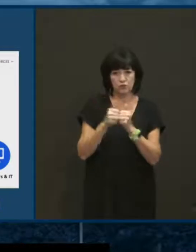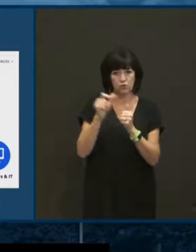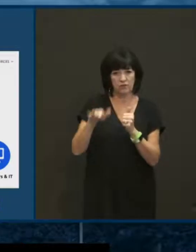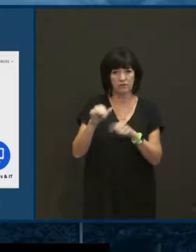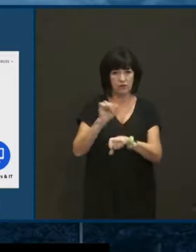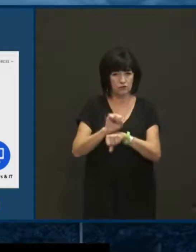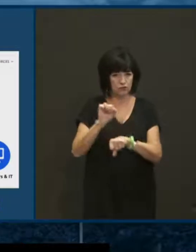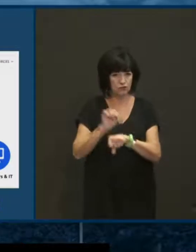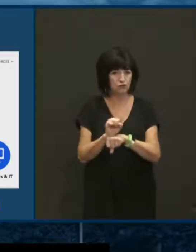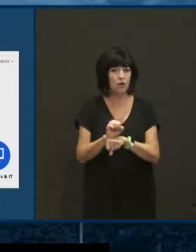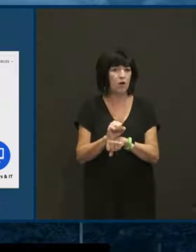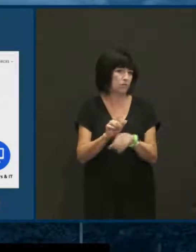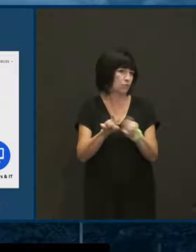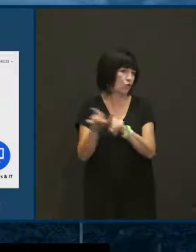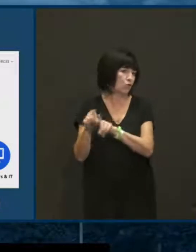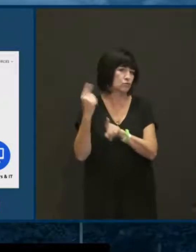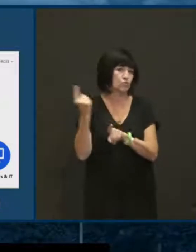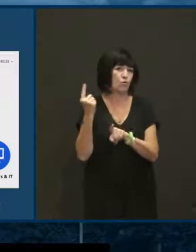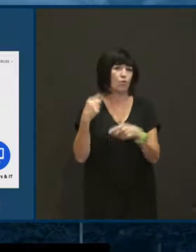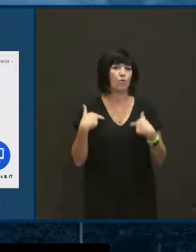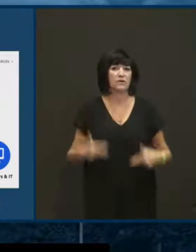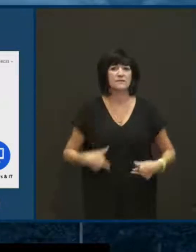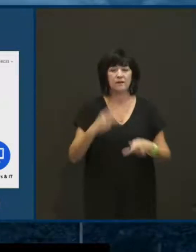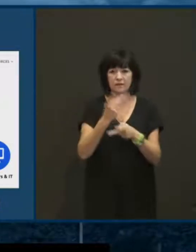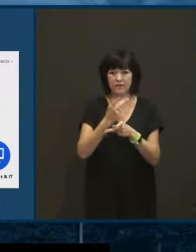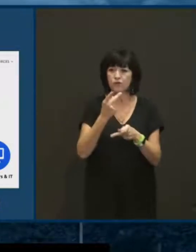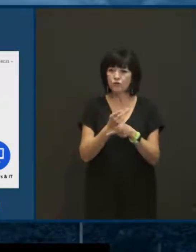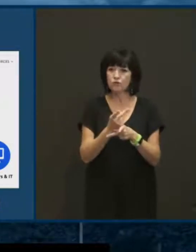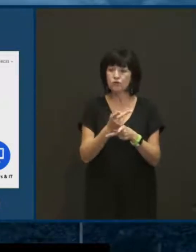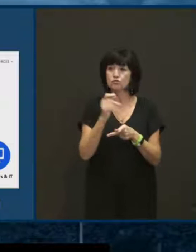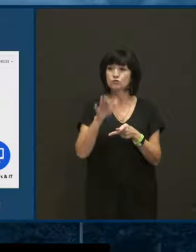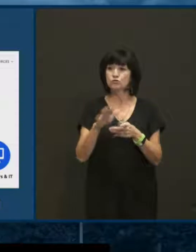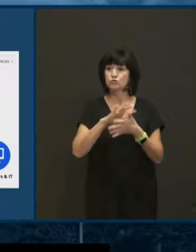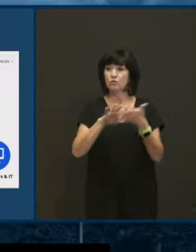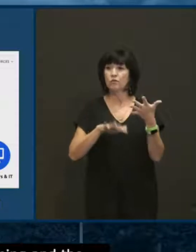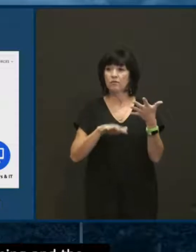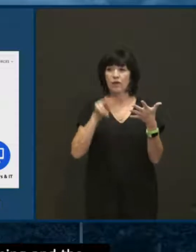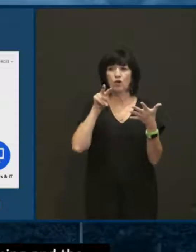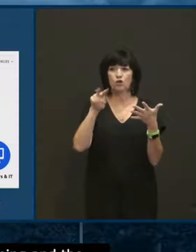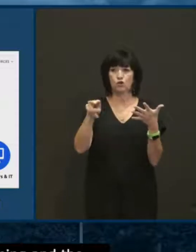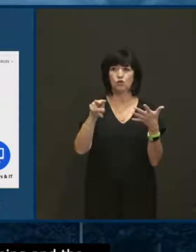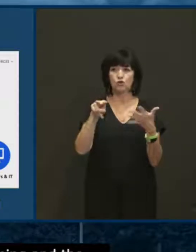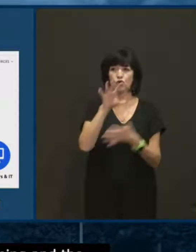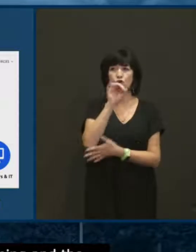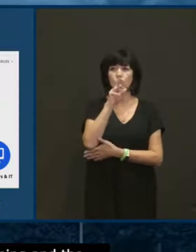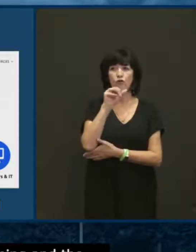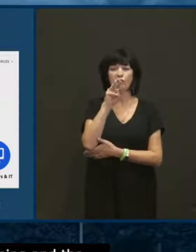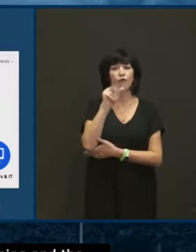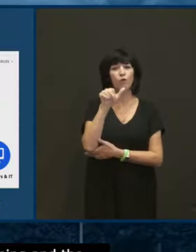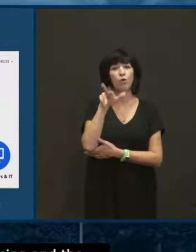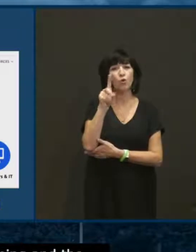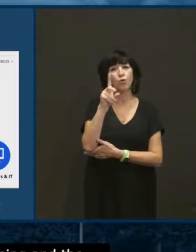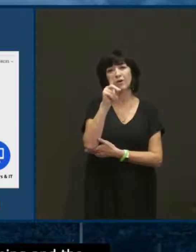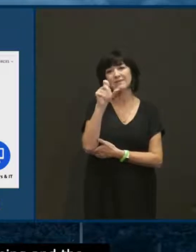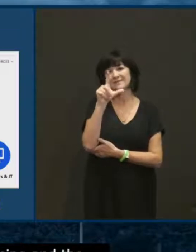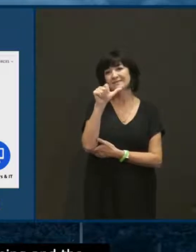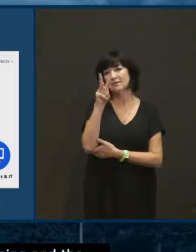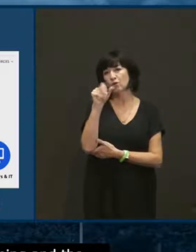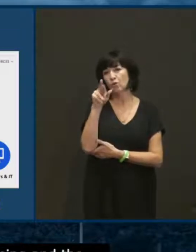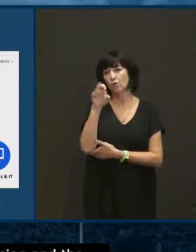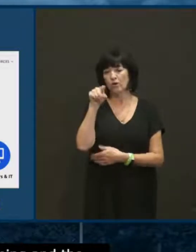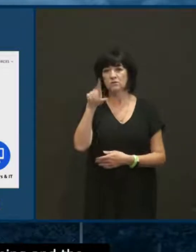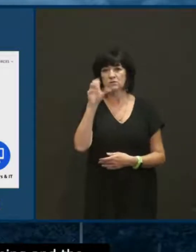Rapid Workforce Training and Redeployment Initiative at forwarddelaware.com. You can get the information. You can call